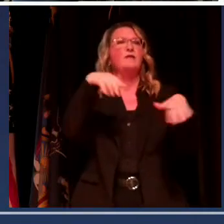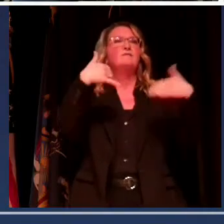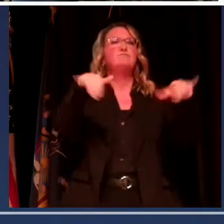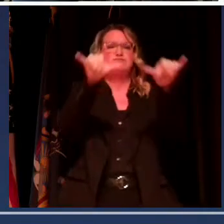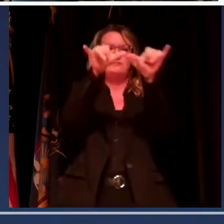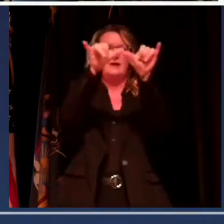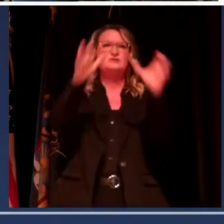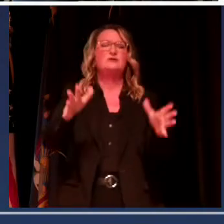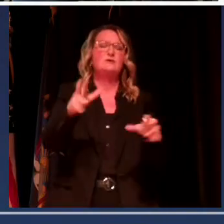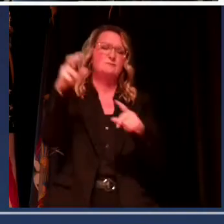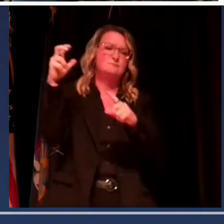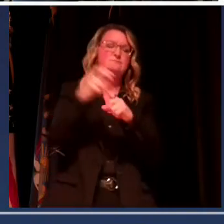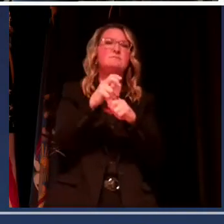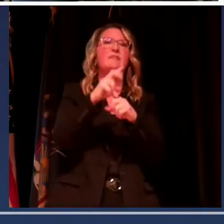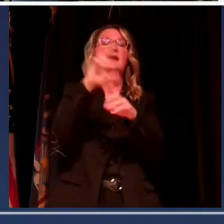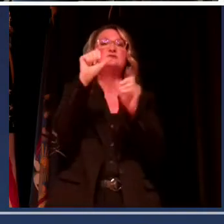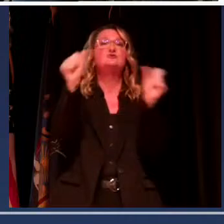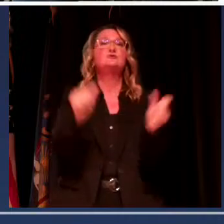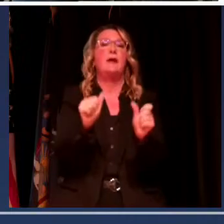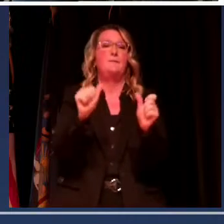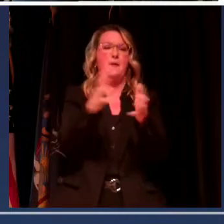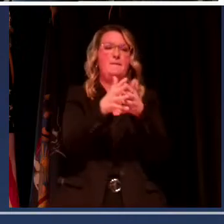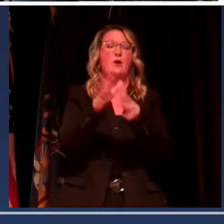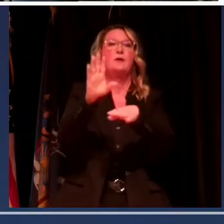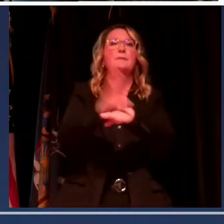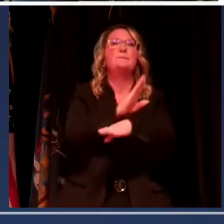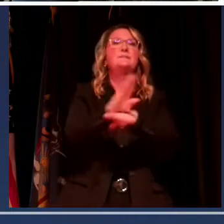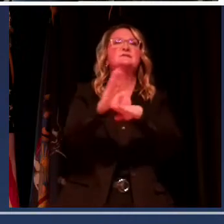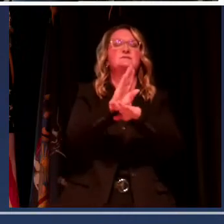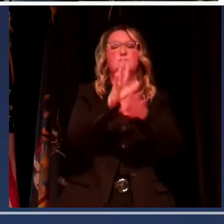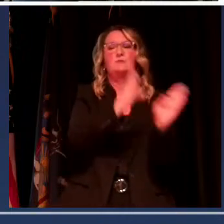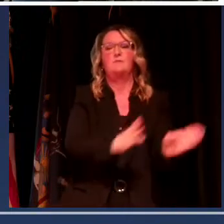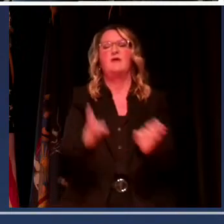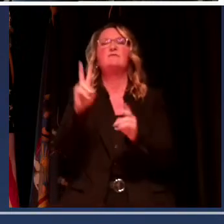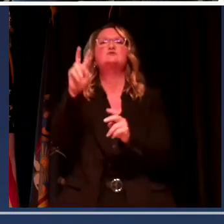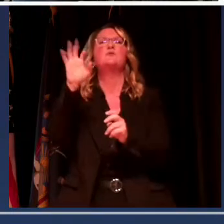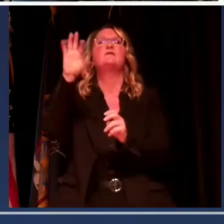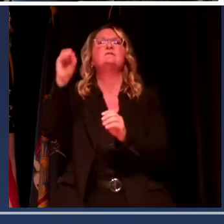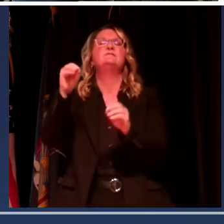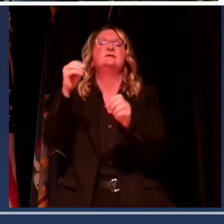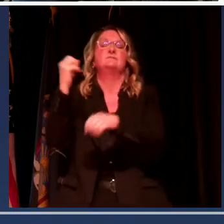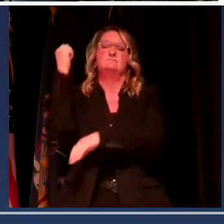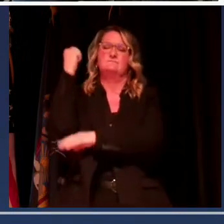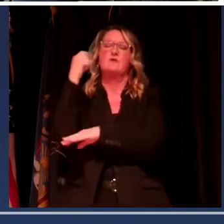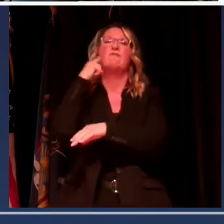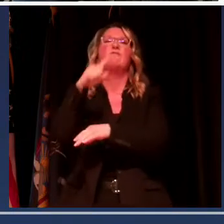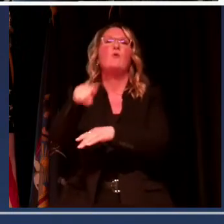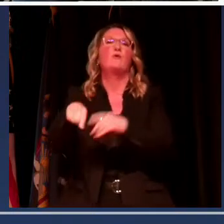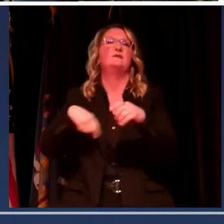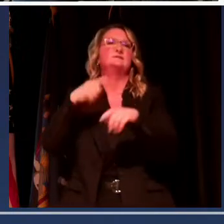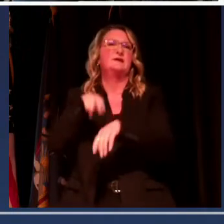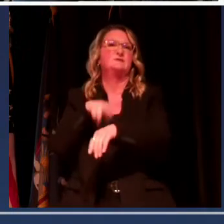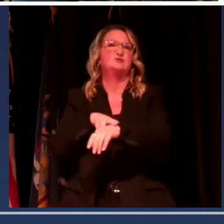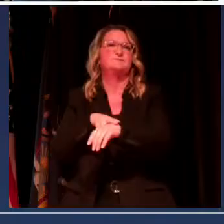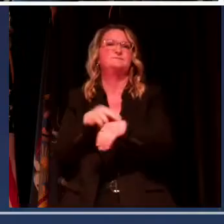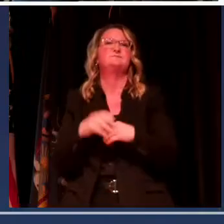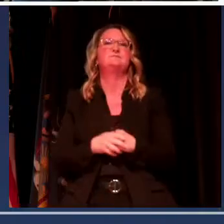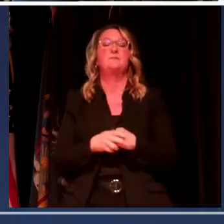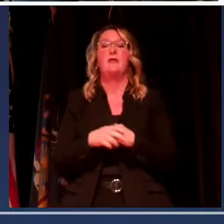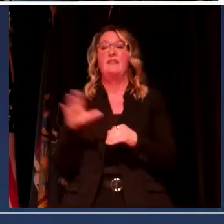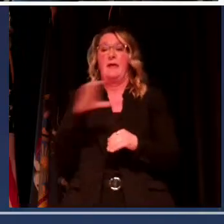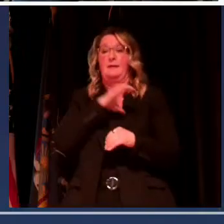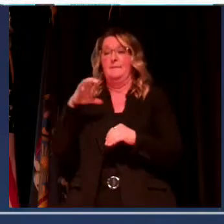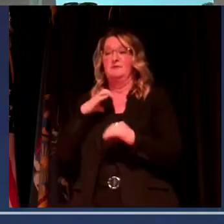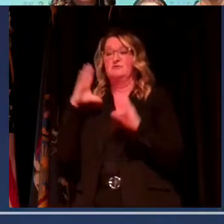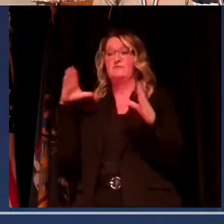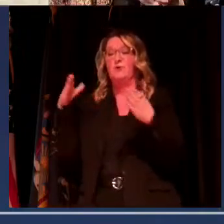shape American commerce, to preparing for the 250th anniversary of our nation's founding. Additionally, the Commission is focused